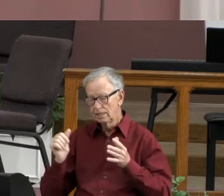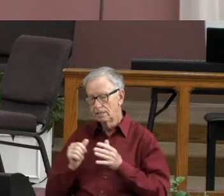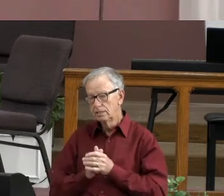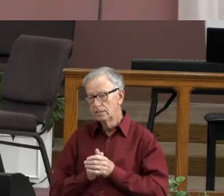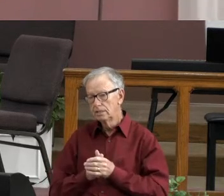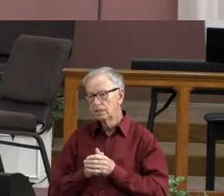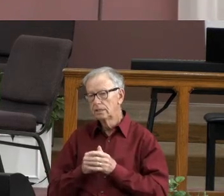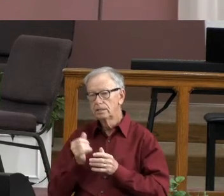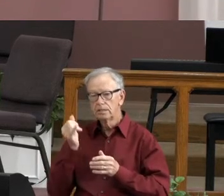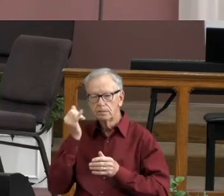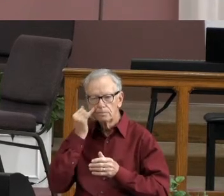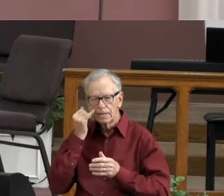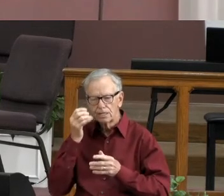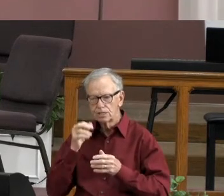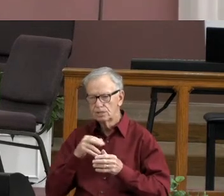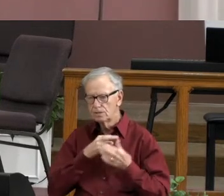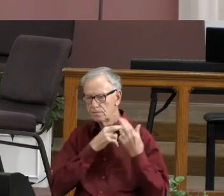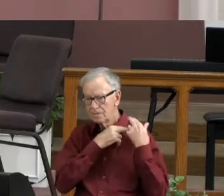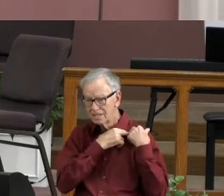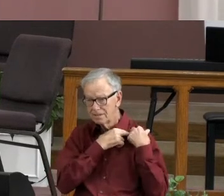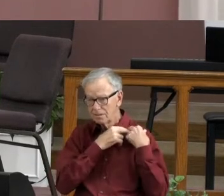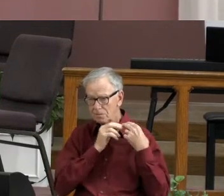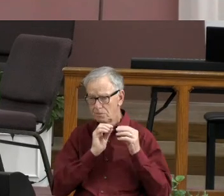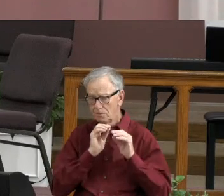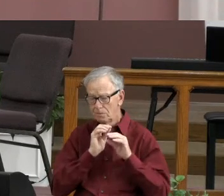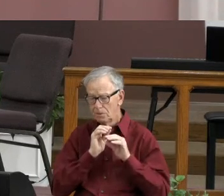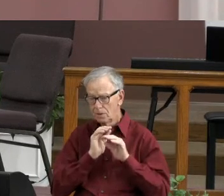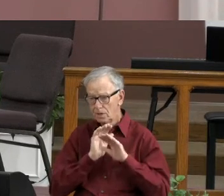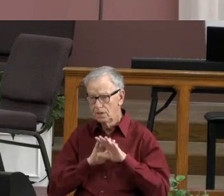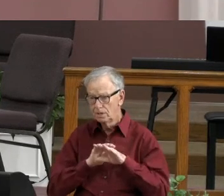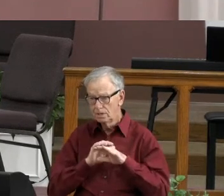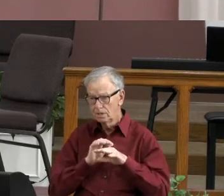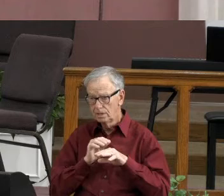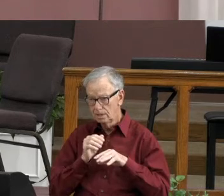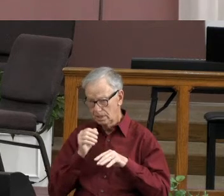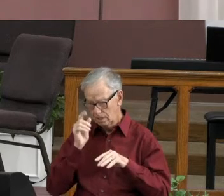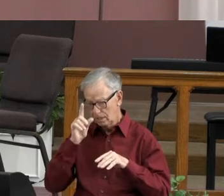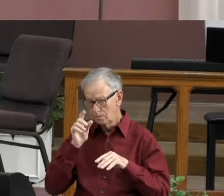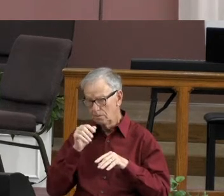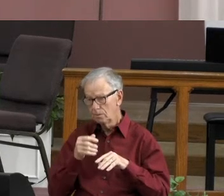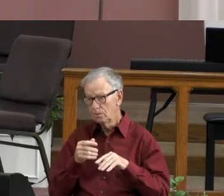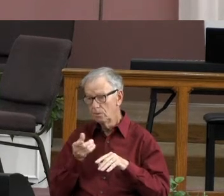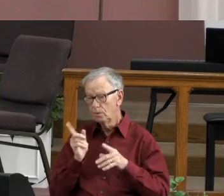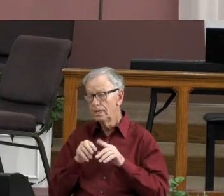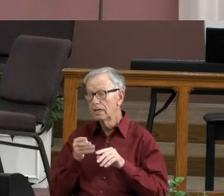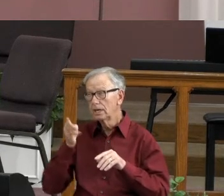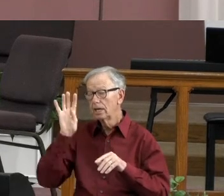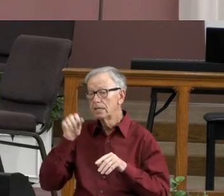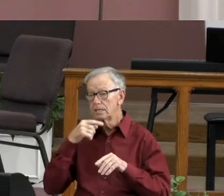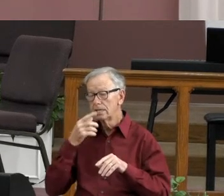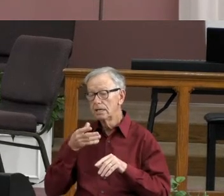But can you imagine the responsibility that was placed upon him when God said, here it is,